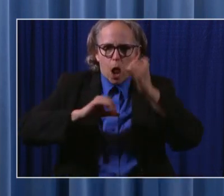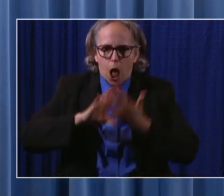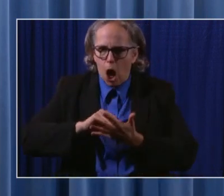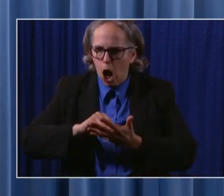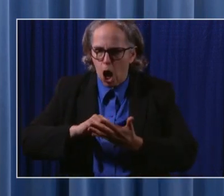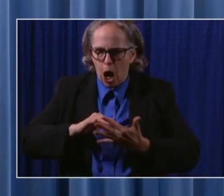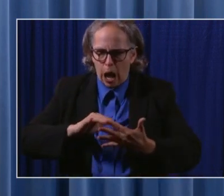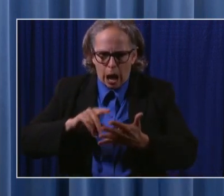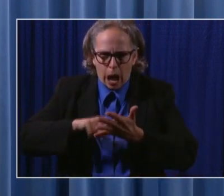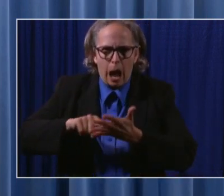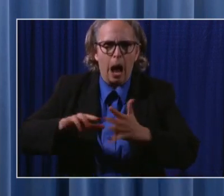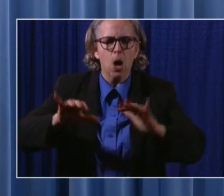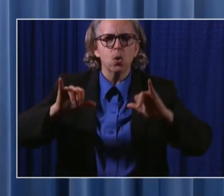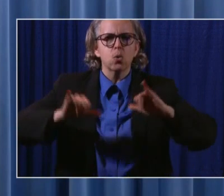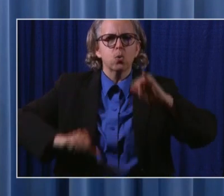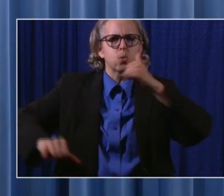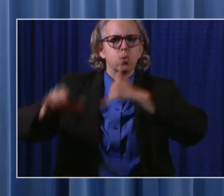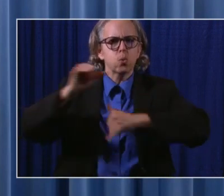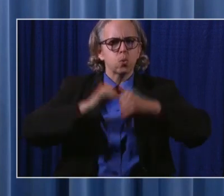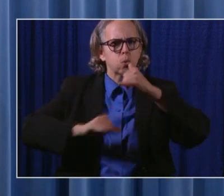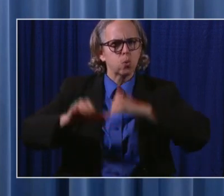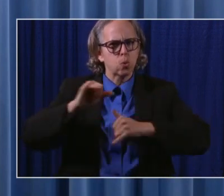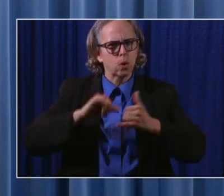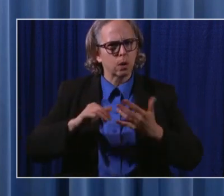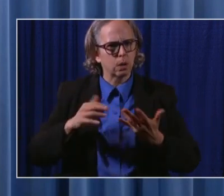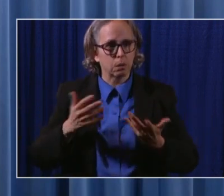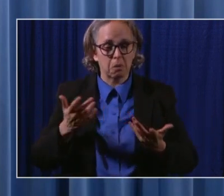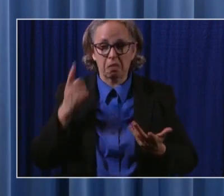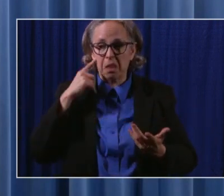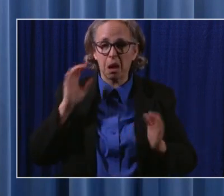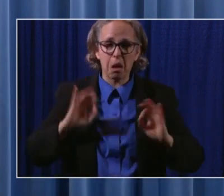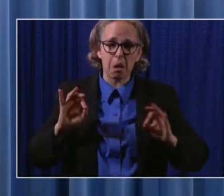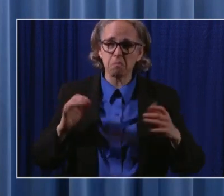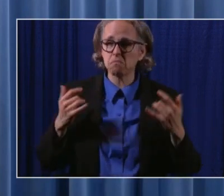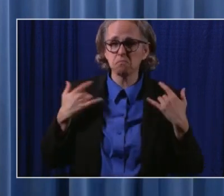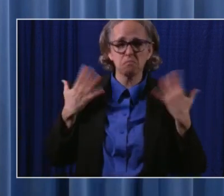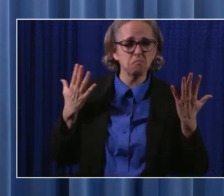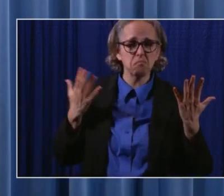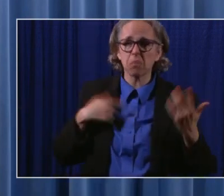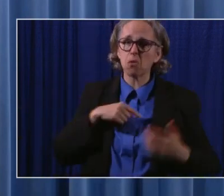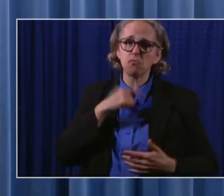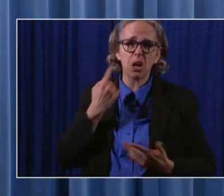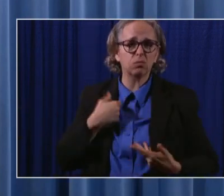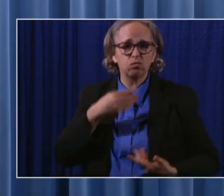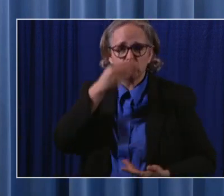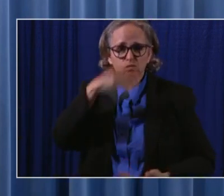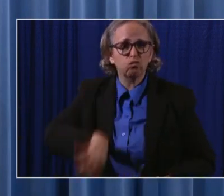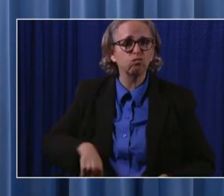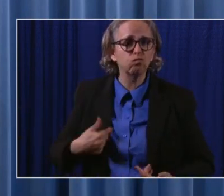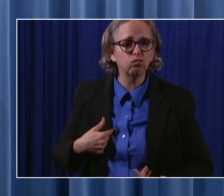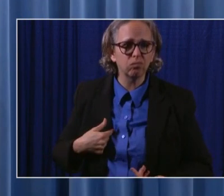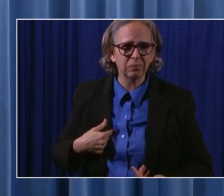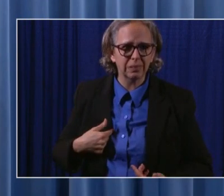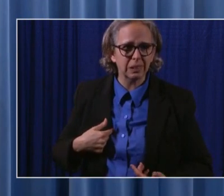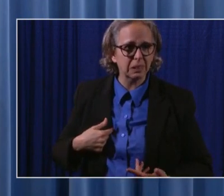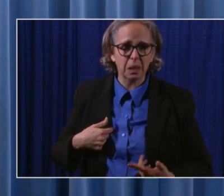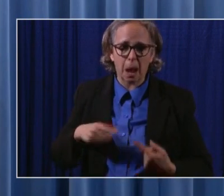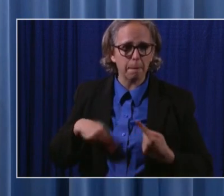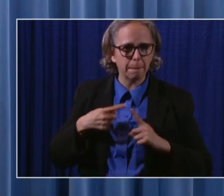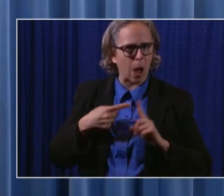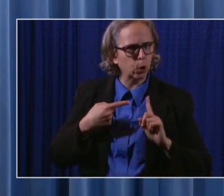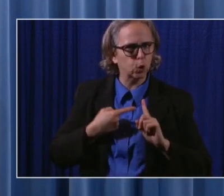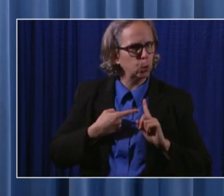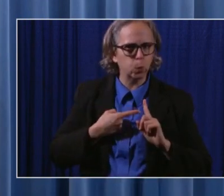to anyone who thinks it's about them, it's not about you, it's about everybody else. And you're entitled to take your own chances. You're